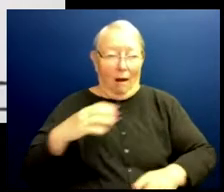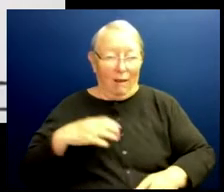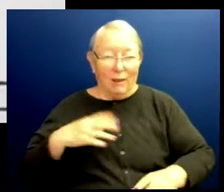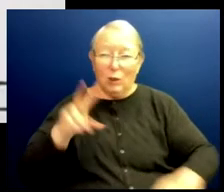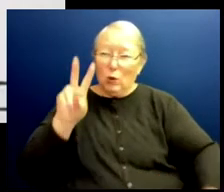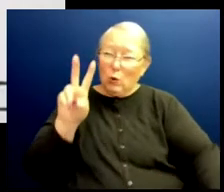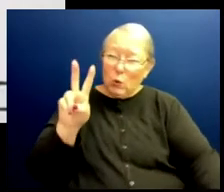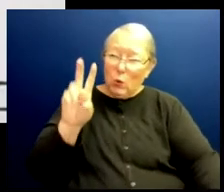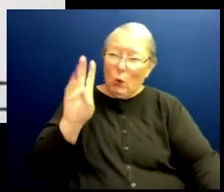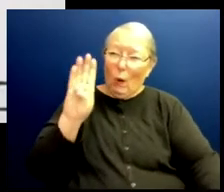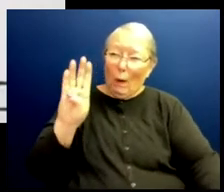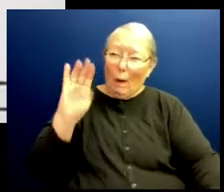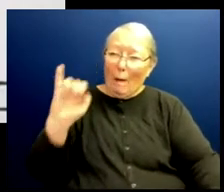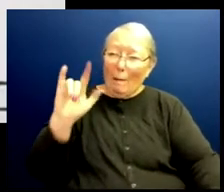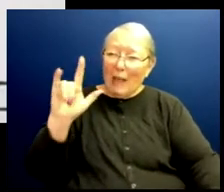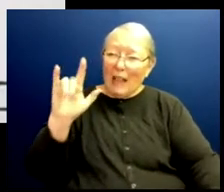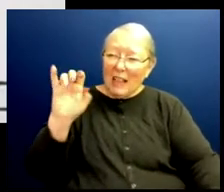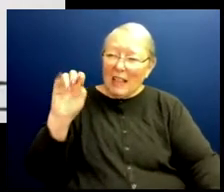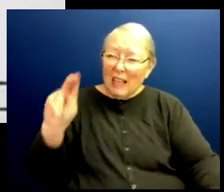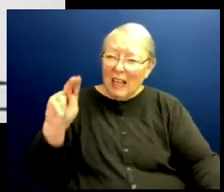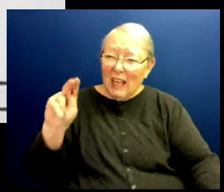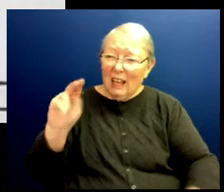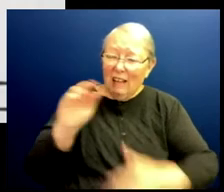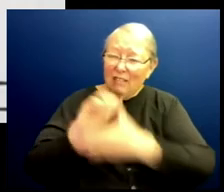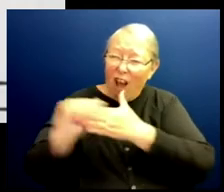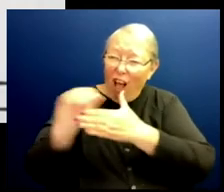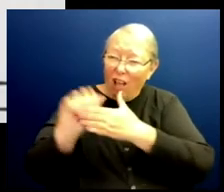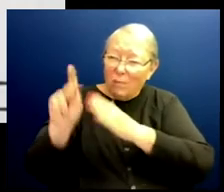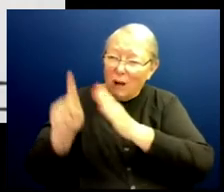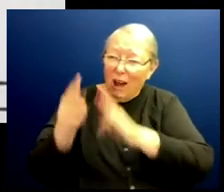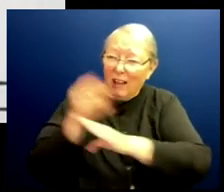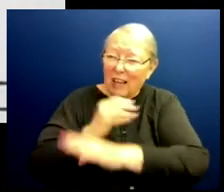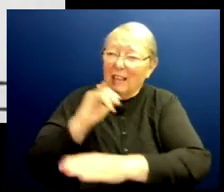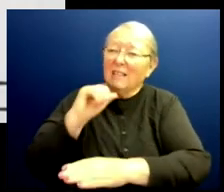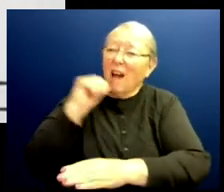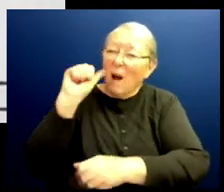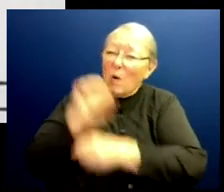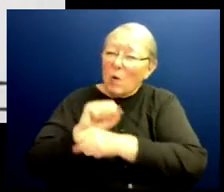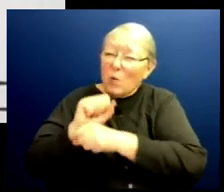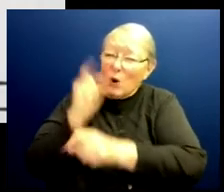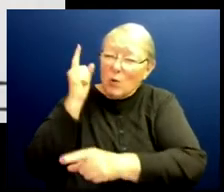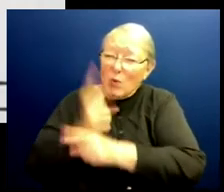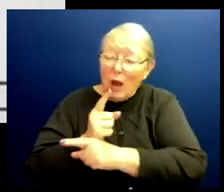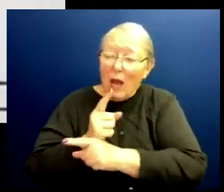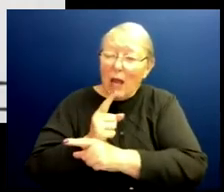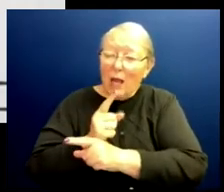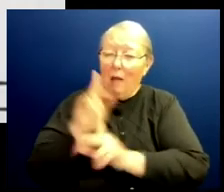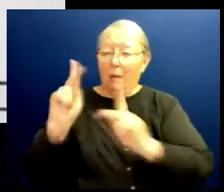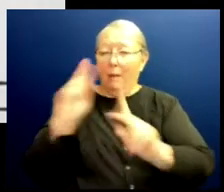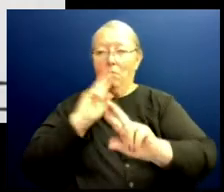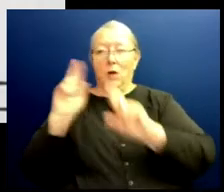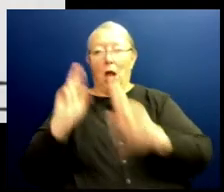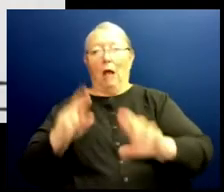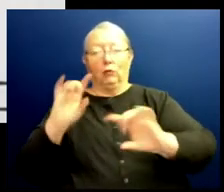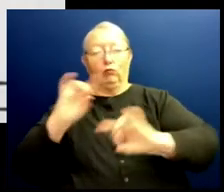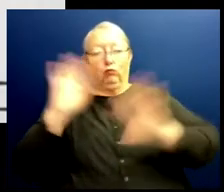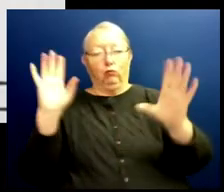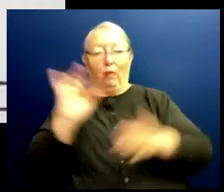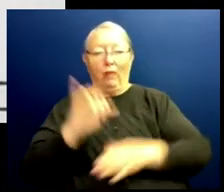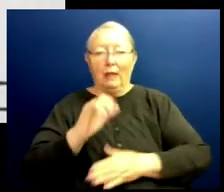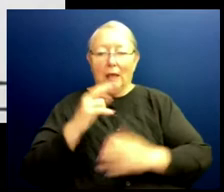project that was not working right was really disastrous. Here's a political cartoon. It's one of my